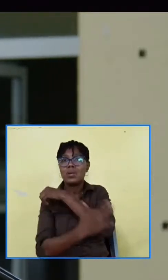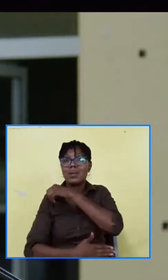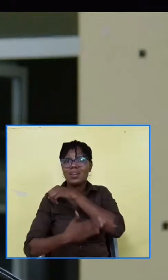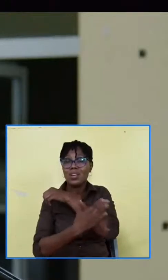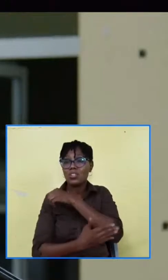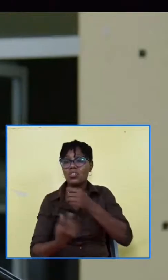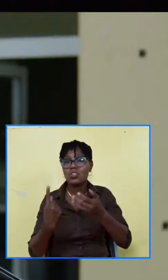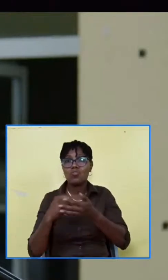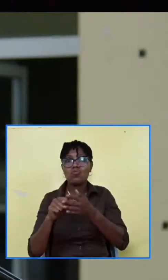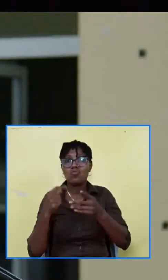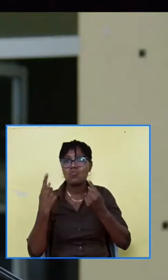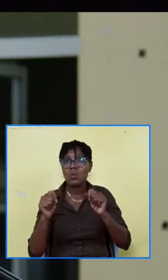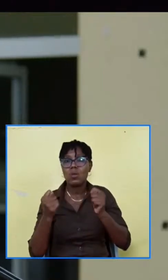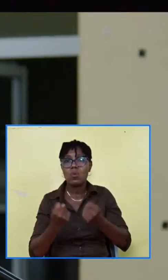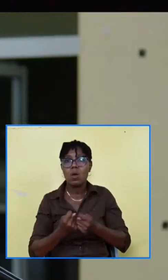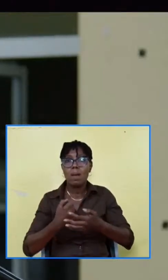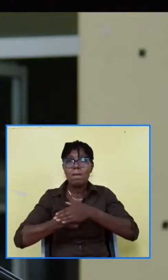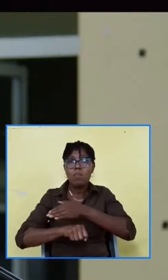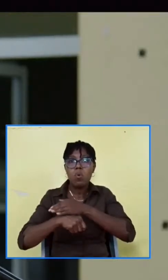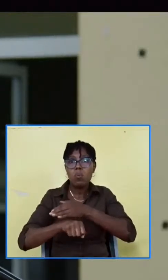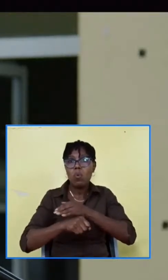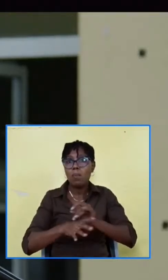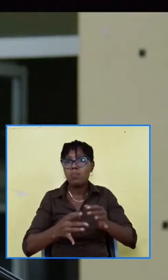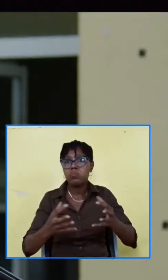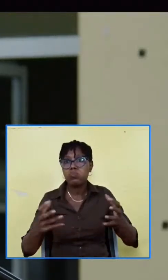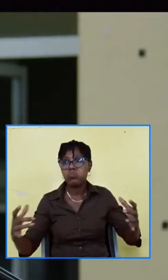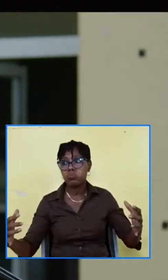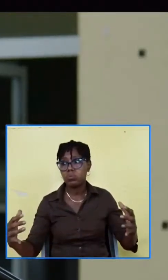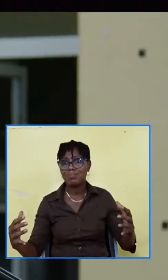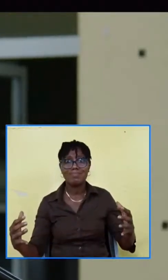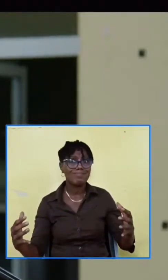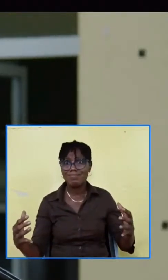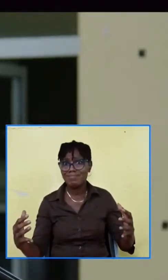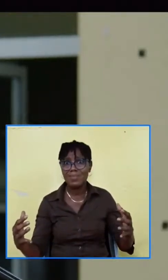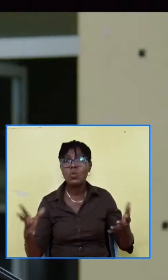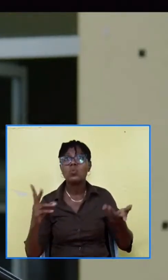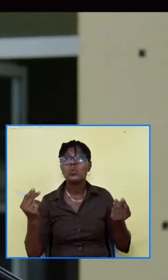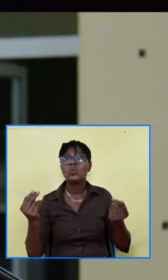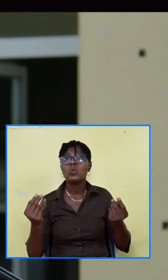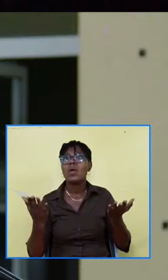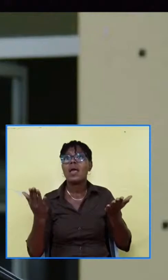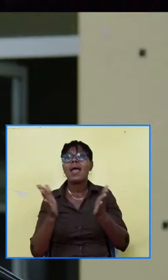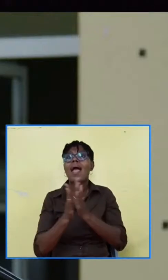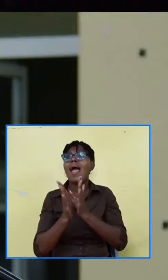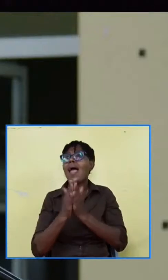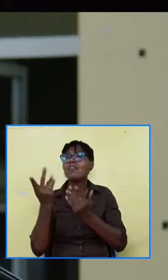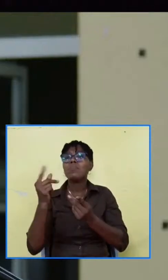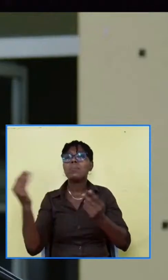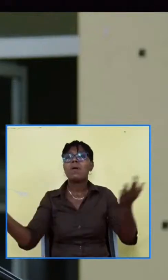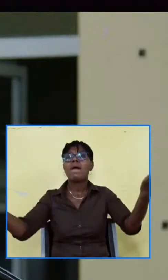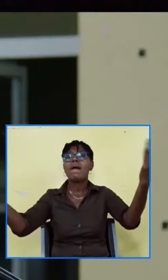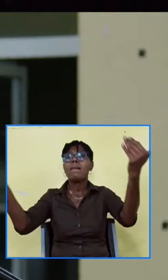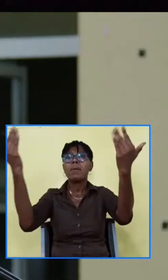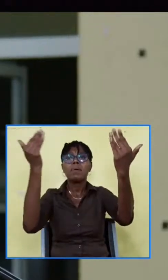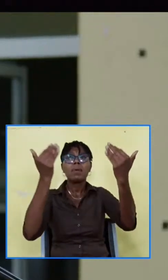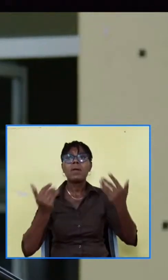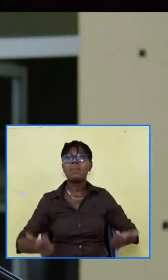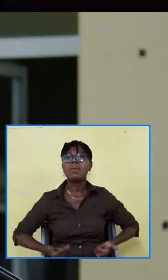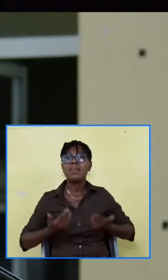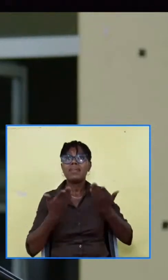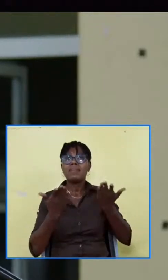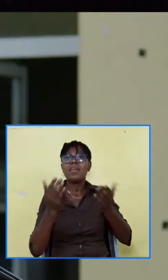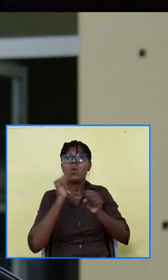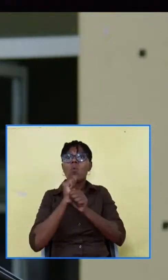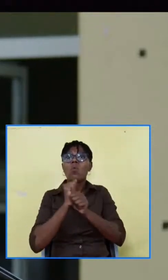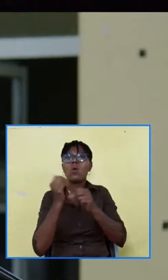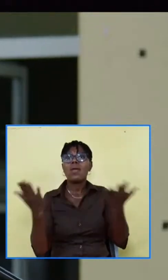pool. That's what everybody resorted to. Whether it was England bringing in nurses and bus drivers and what's not, Canada bringing in farm laborers, immigration has been